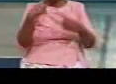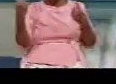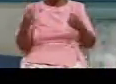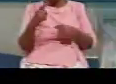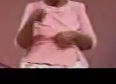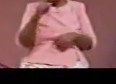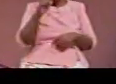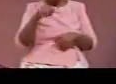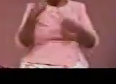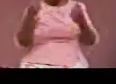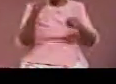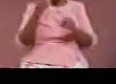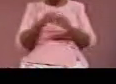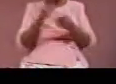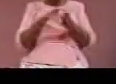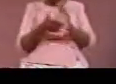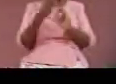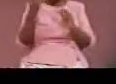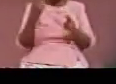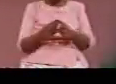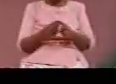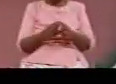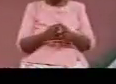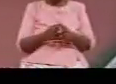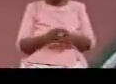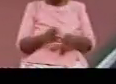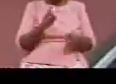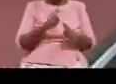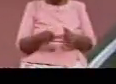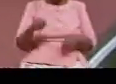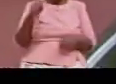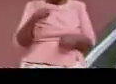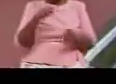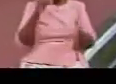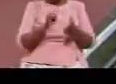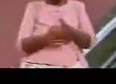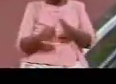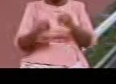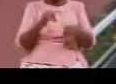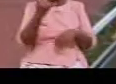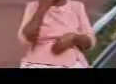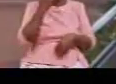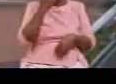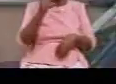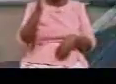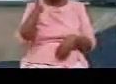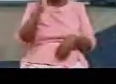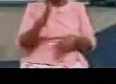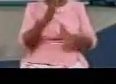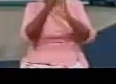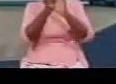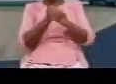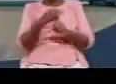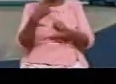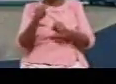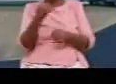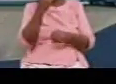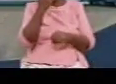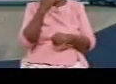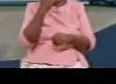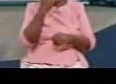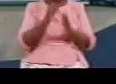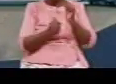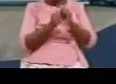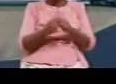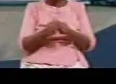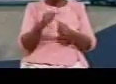sin in Jesus' name. But he that doeth wrong shall receive for the wrong which he has